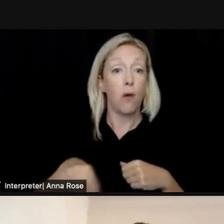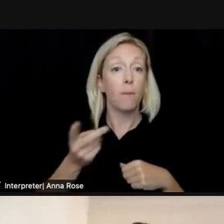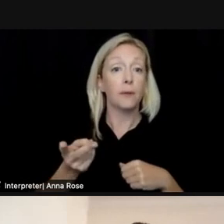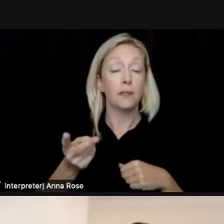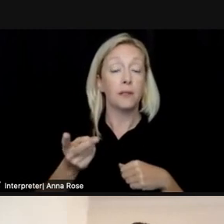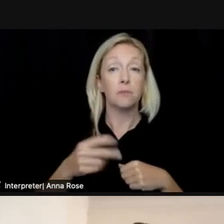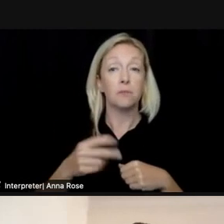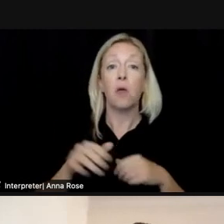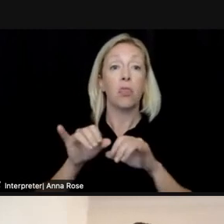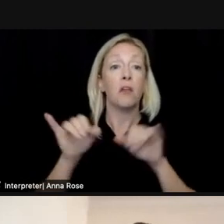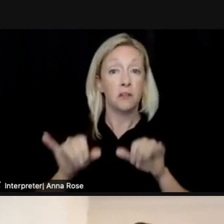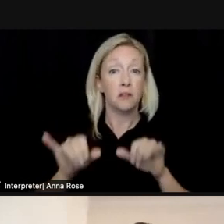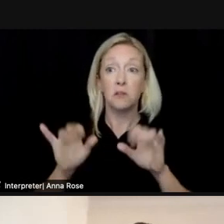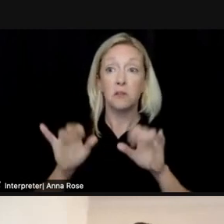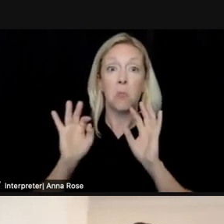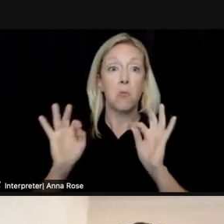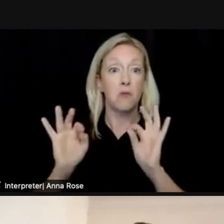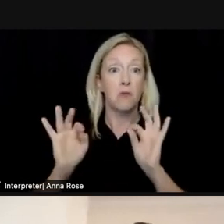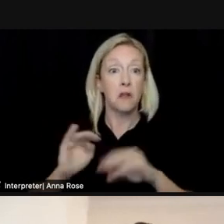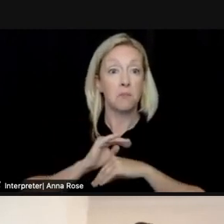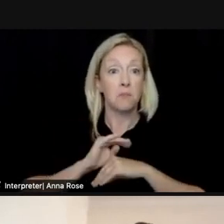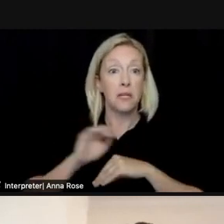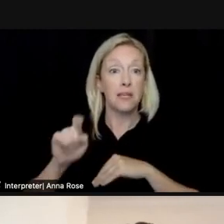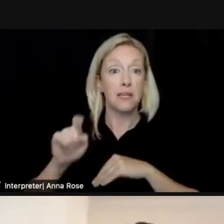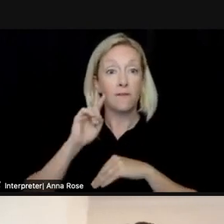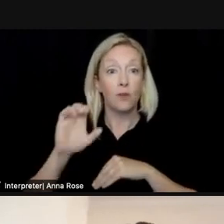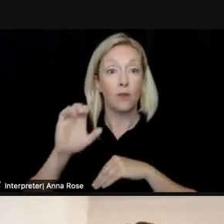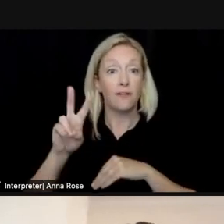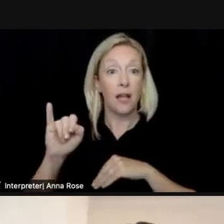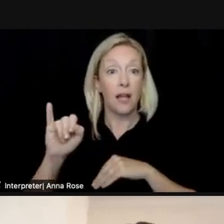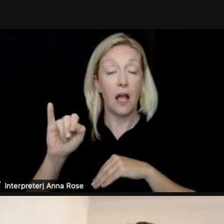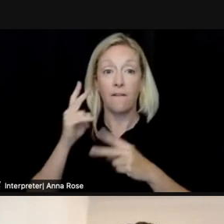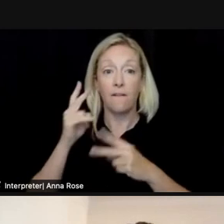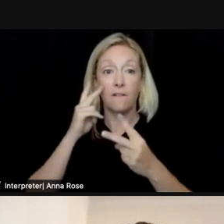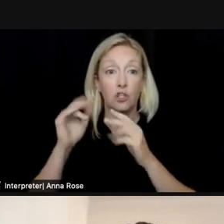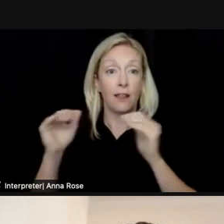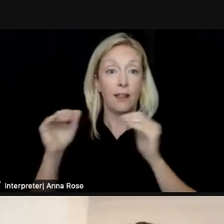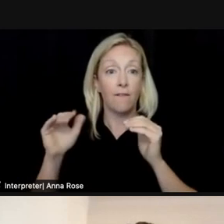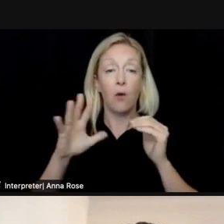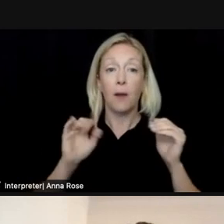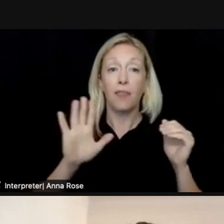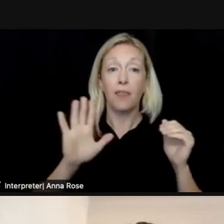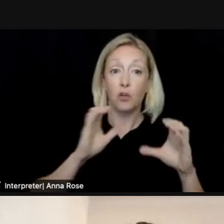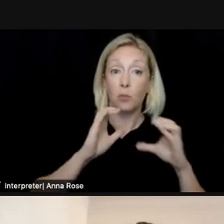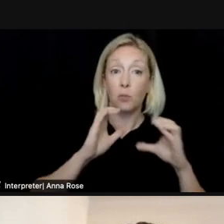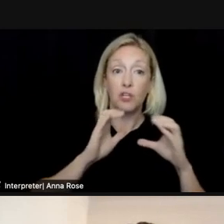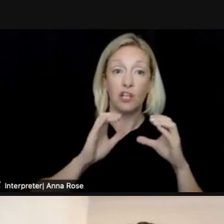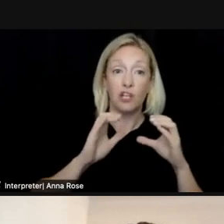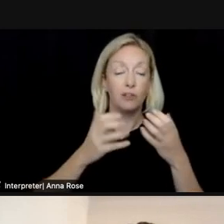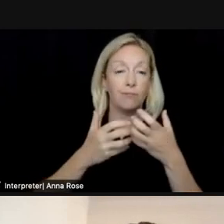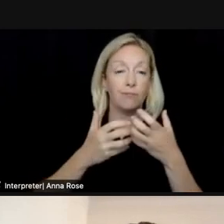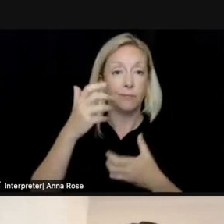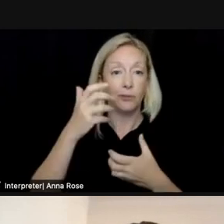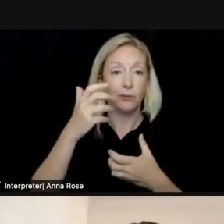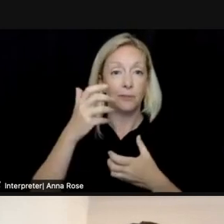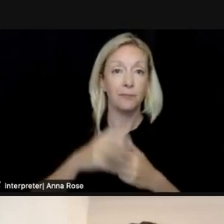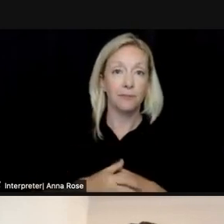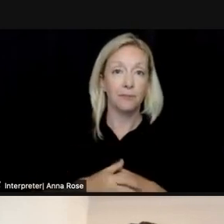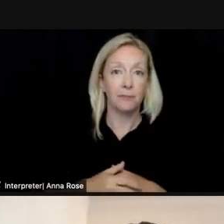that's created that really matches the needs for their CVI, but isn't necessarily matching the child's needs for their expressive communication